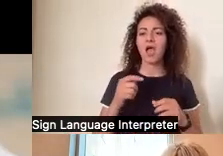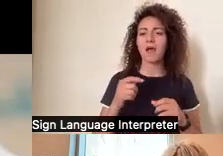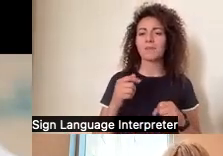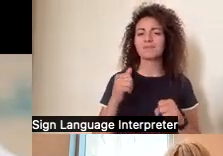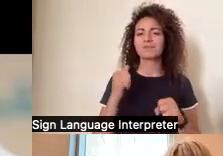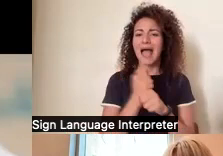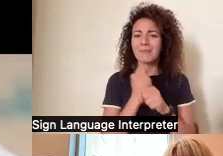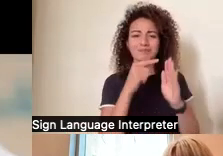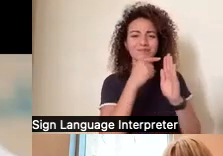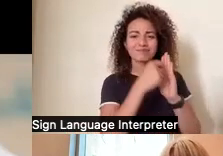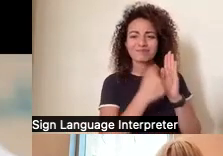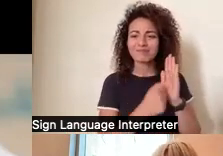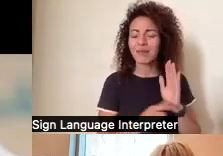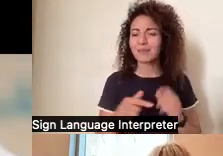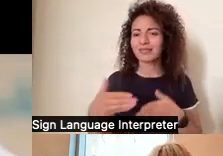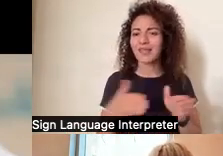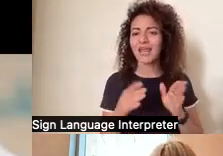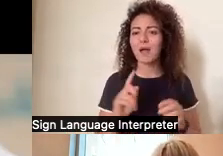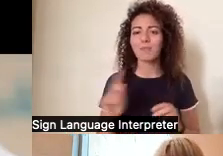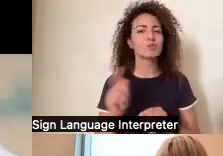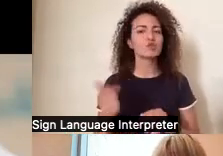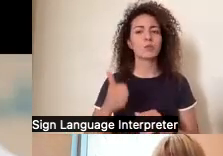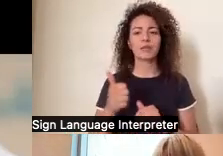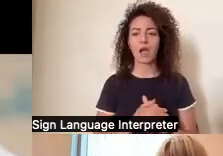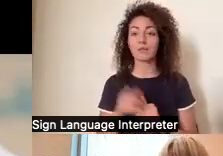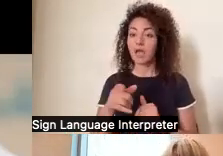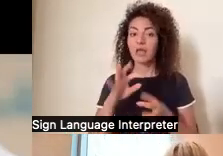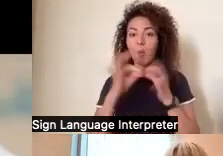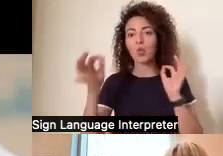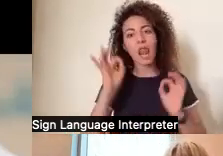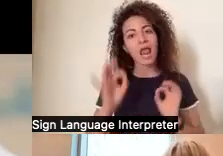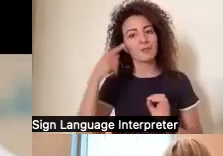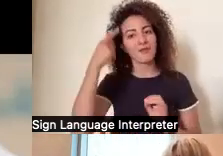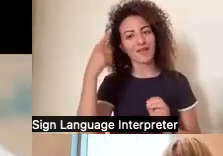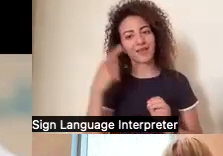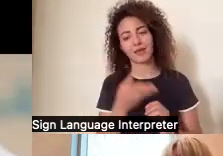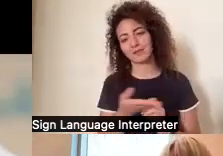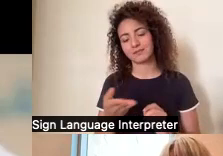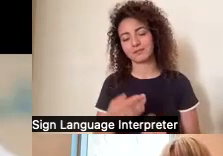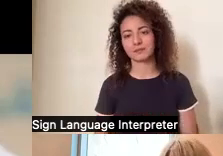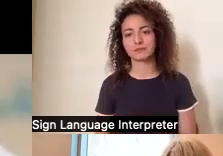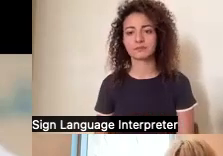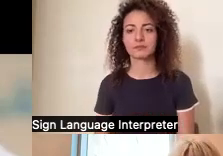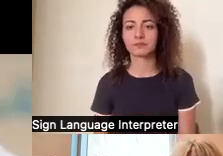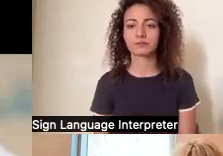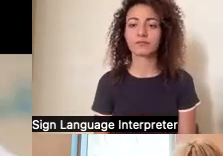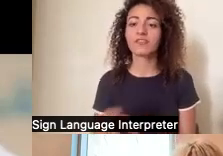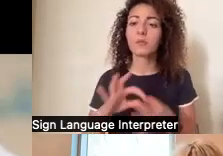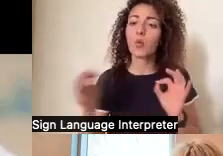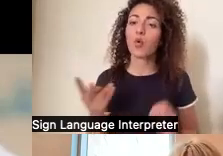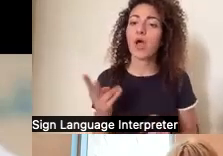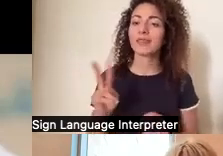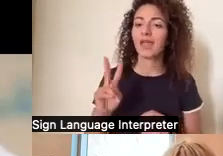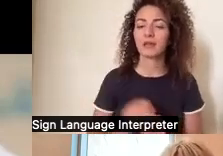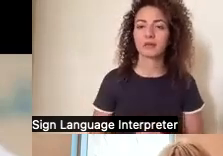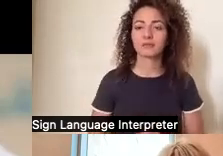checks. So that's something I think that also we need to think about. The other issue is that